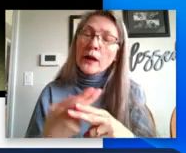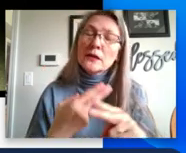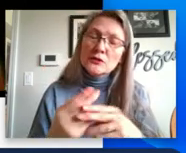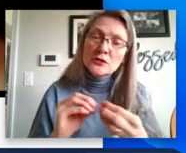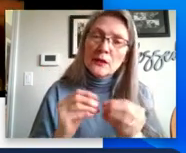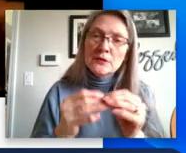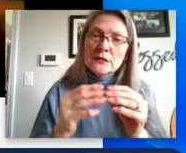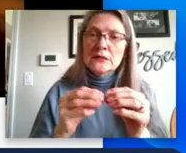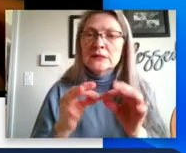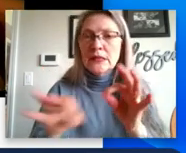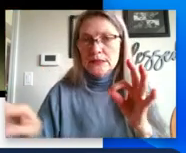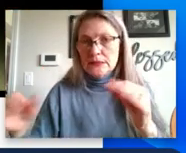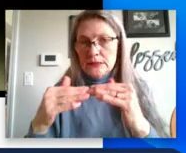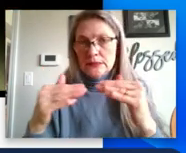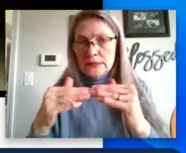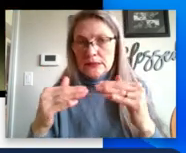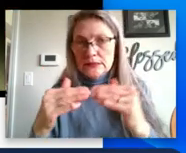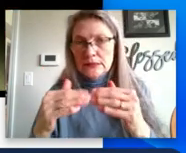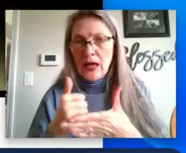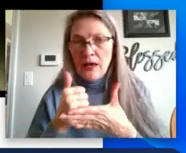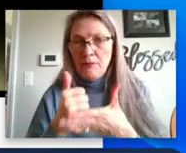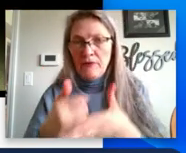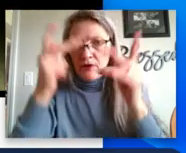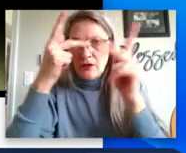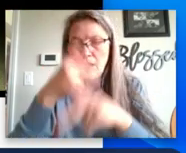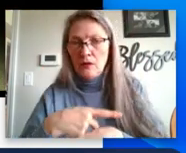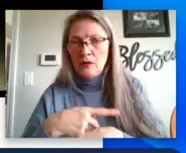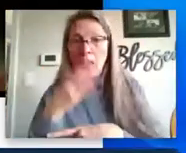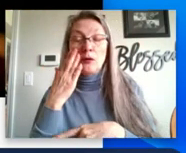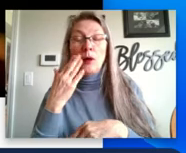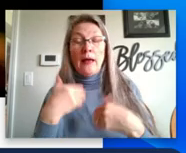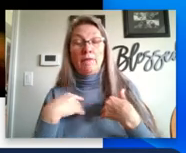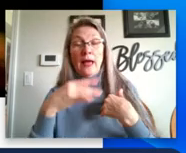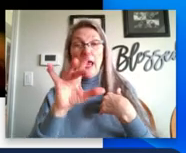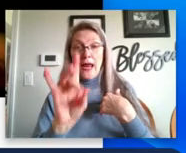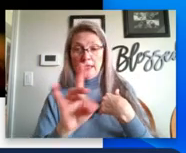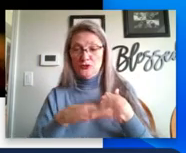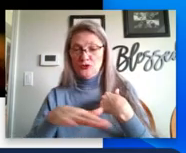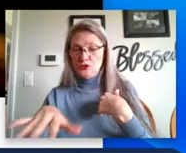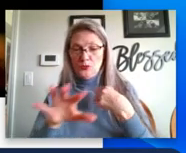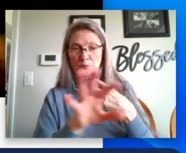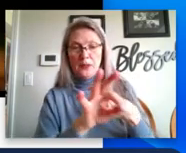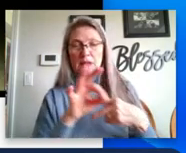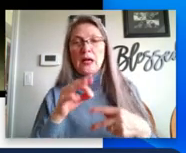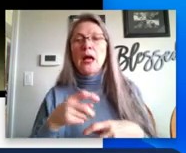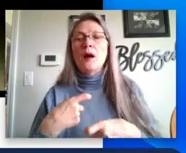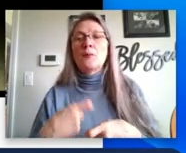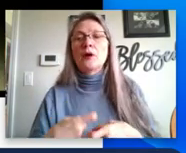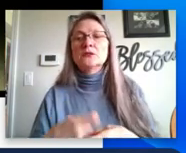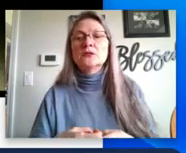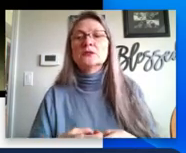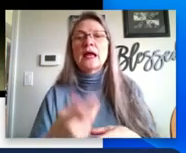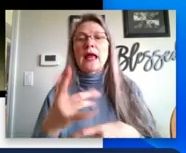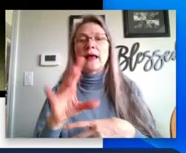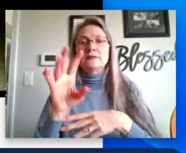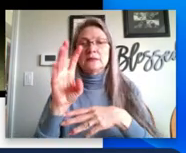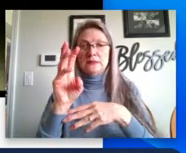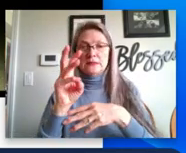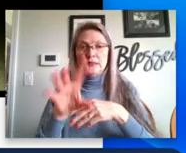figure that out. I know that I have 8 children that chose pretzels, and I know I have 6 children that chose